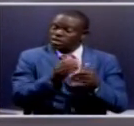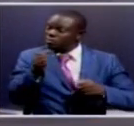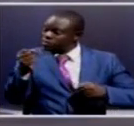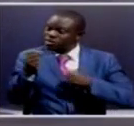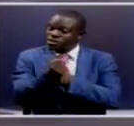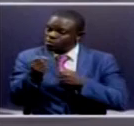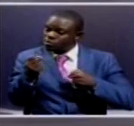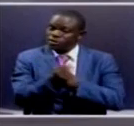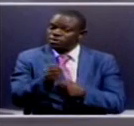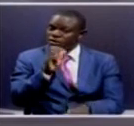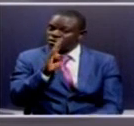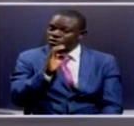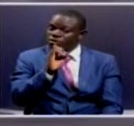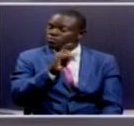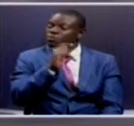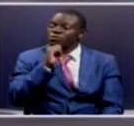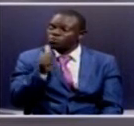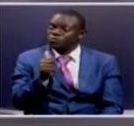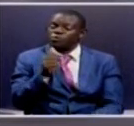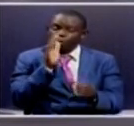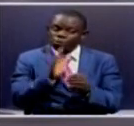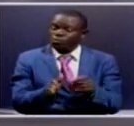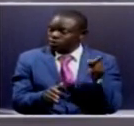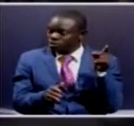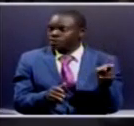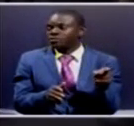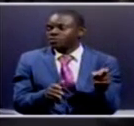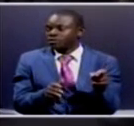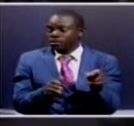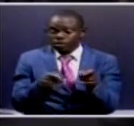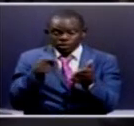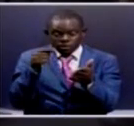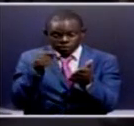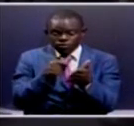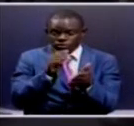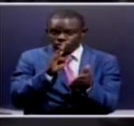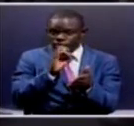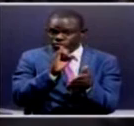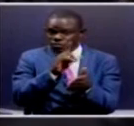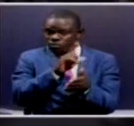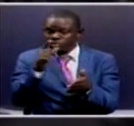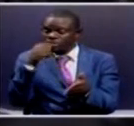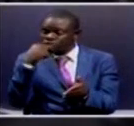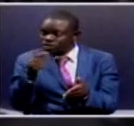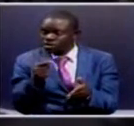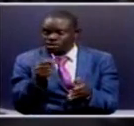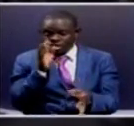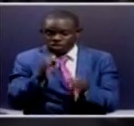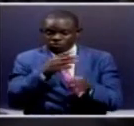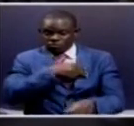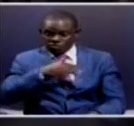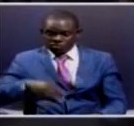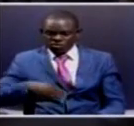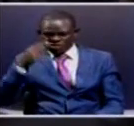says if the members think that they will not be able to conclude business within 10 days, they have a